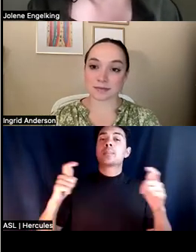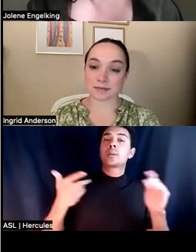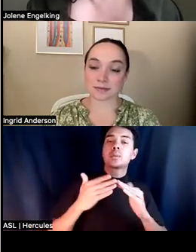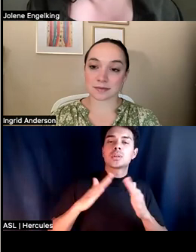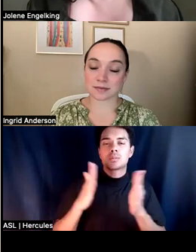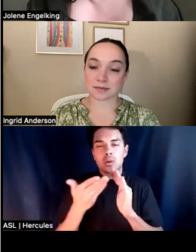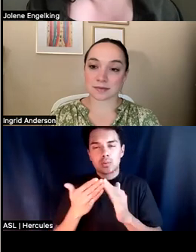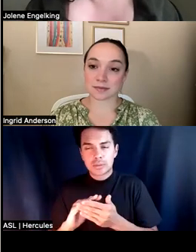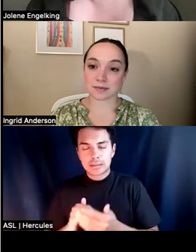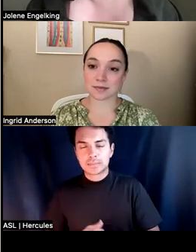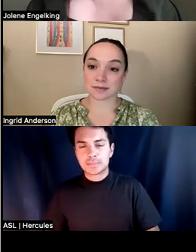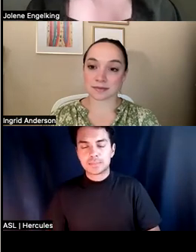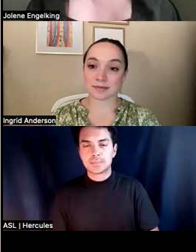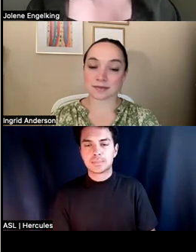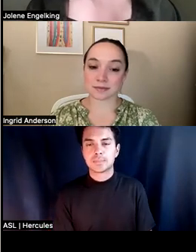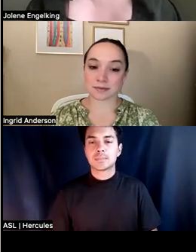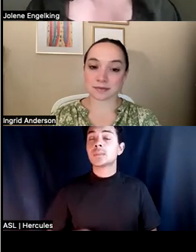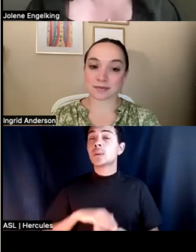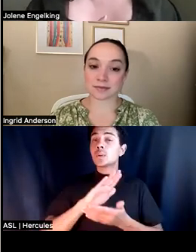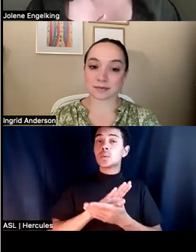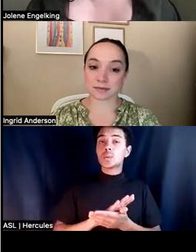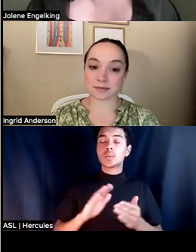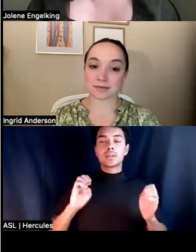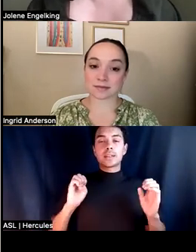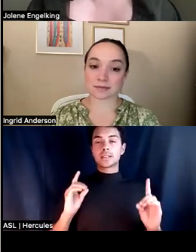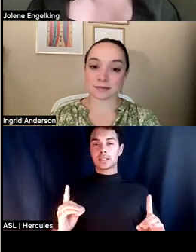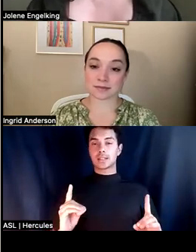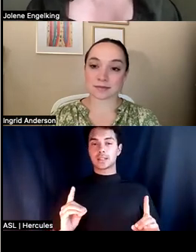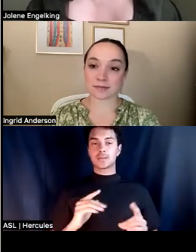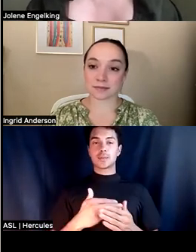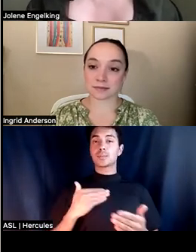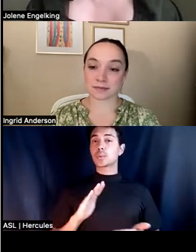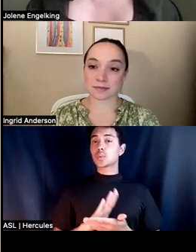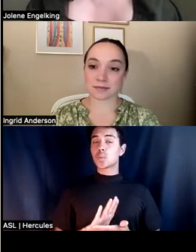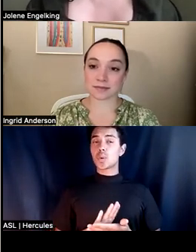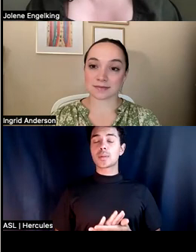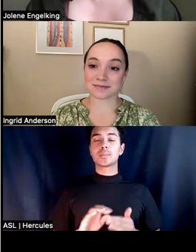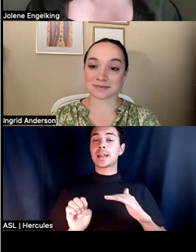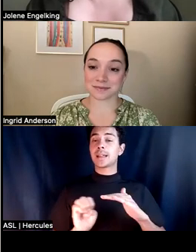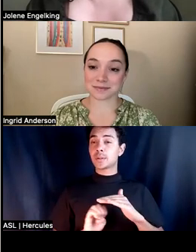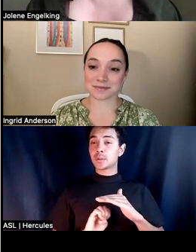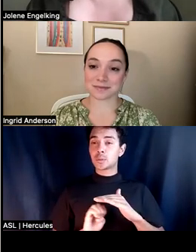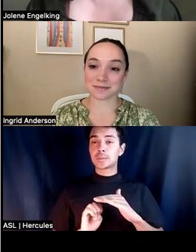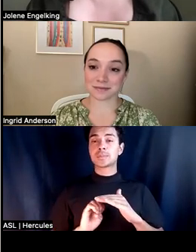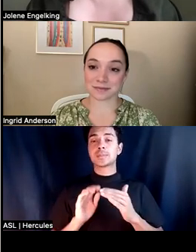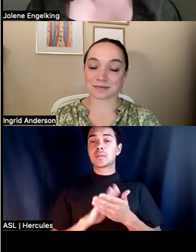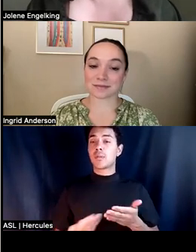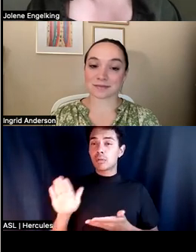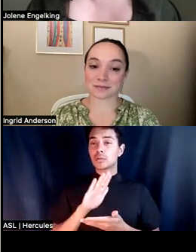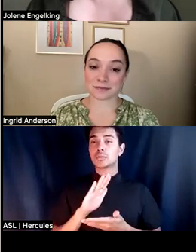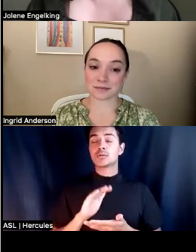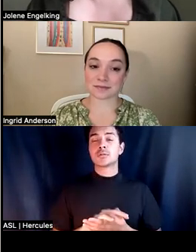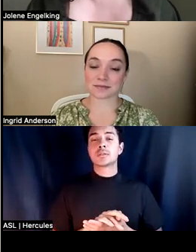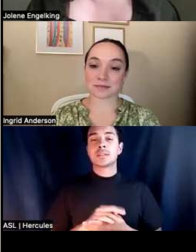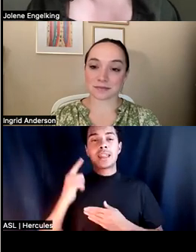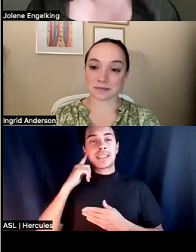that. But schools and educators everywhere from preschools and elementary schools all the way up to colleges, right? And thinking